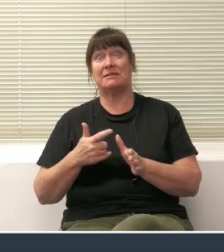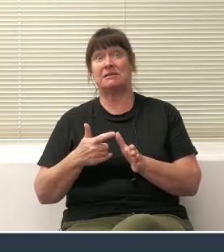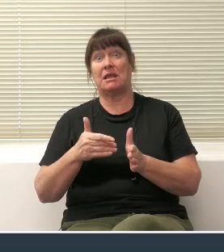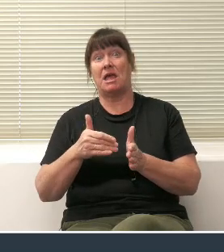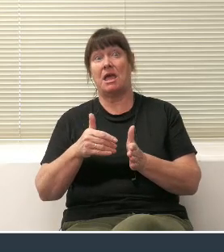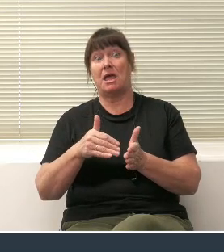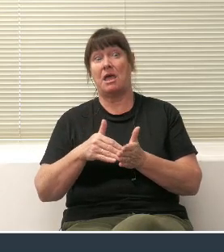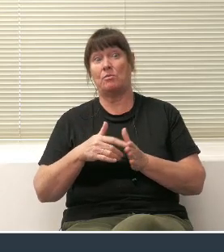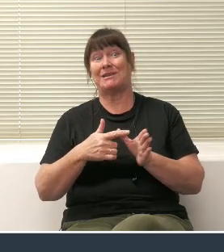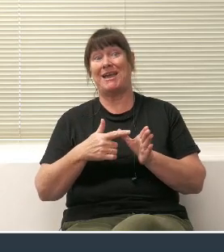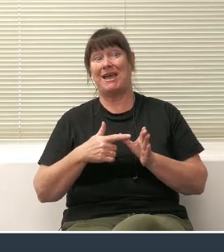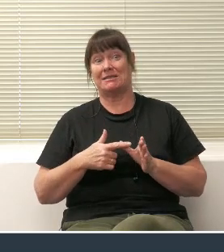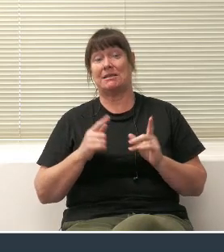about